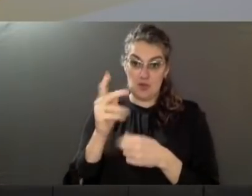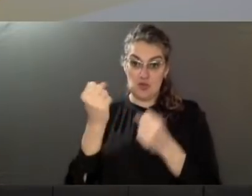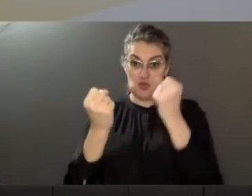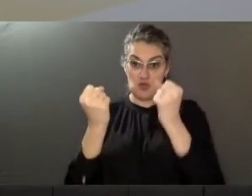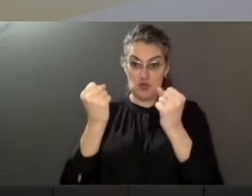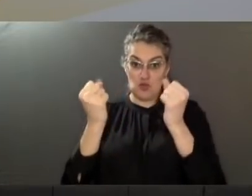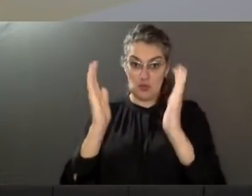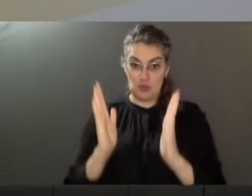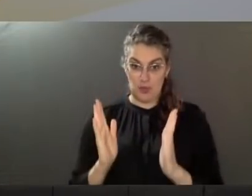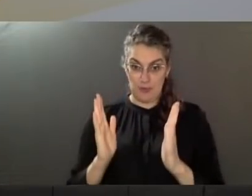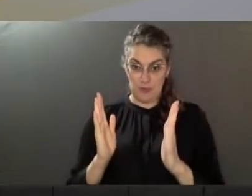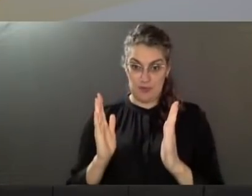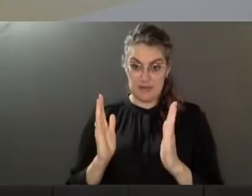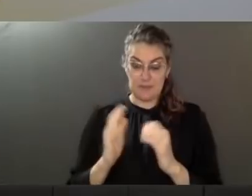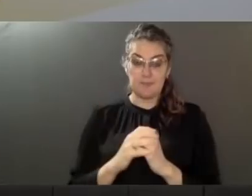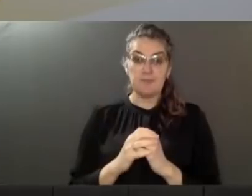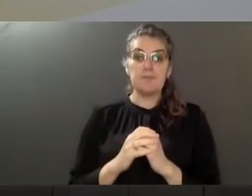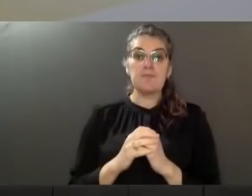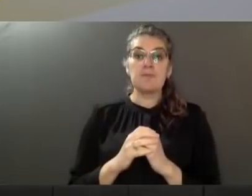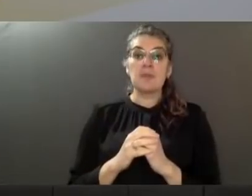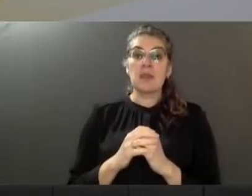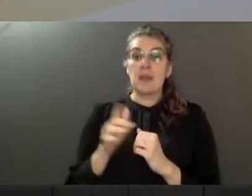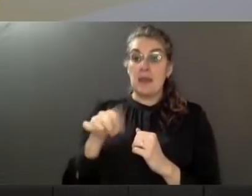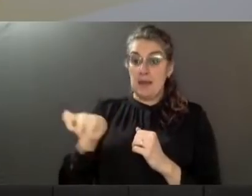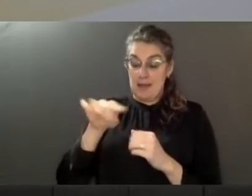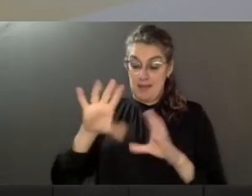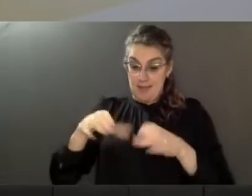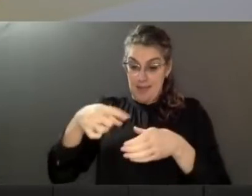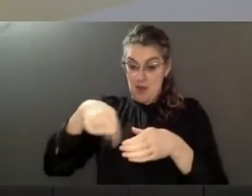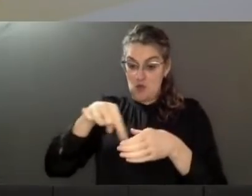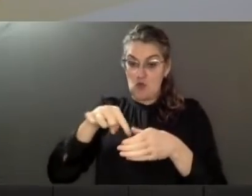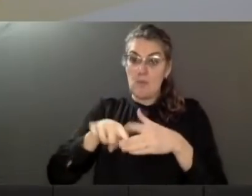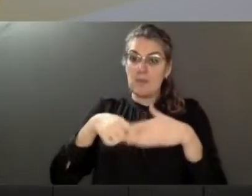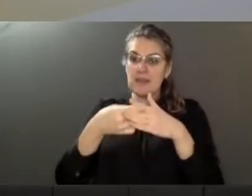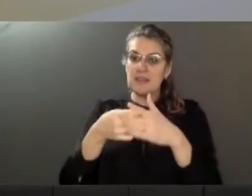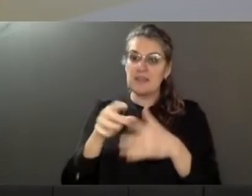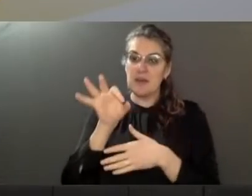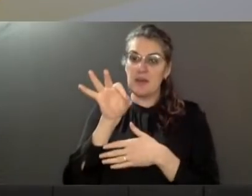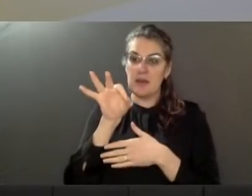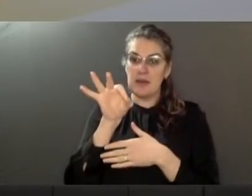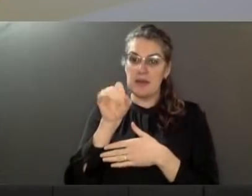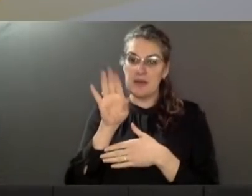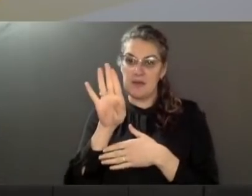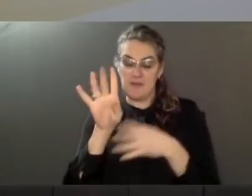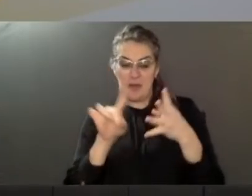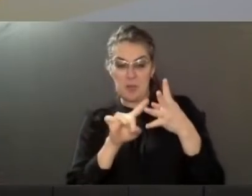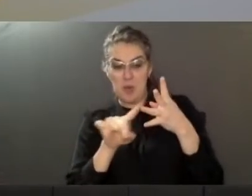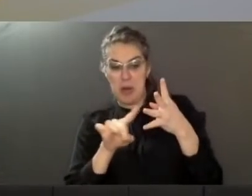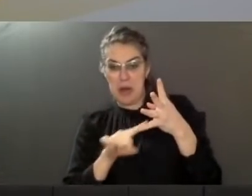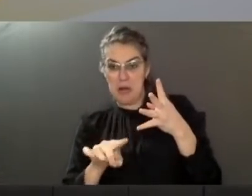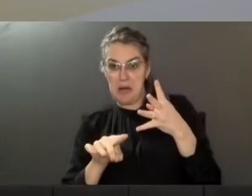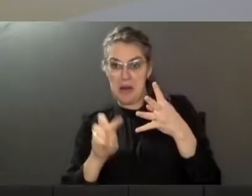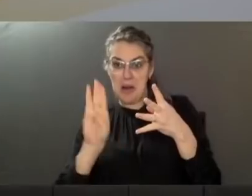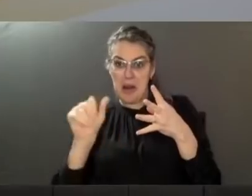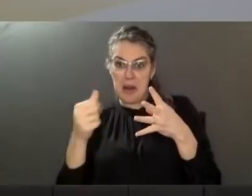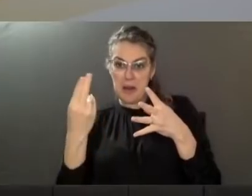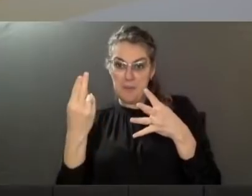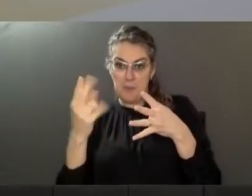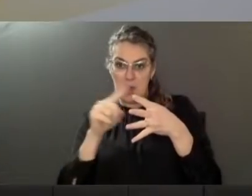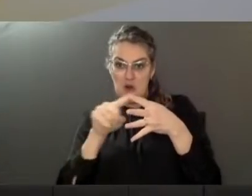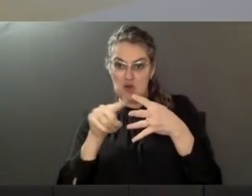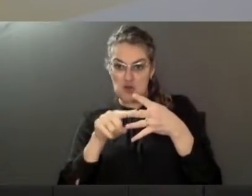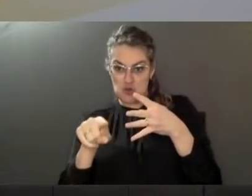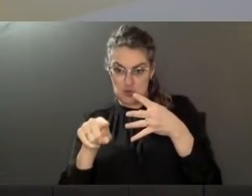to book appointments for clinics that will start in late February, early March. In the months ahead, Islanders